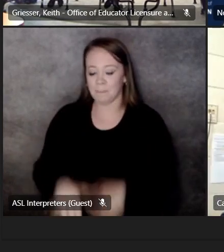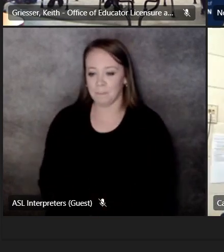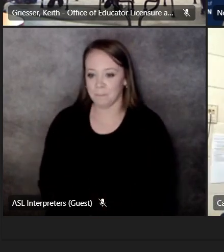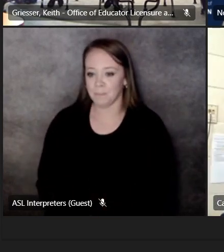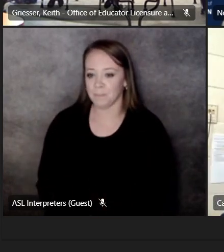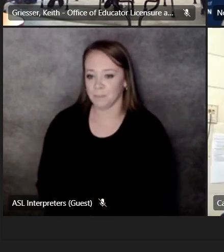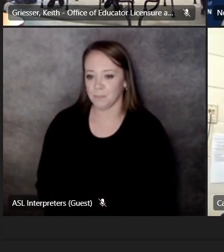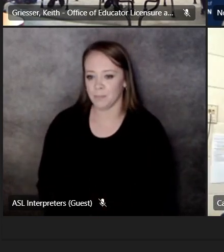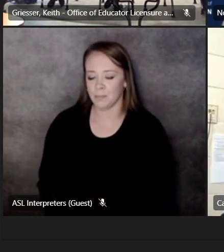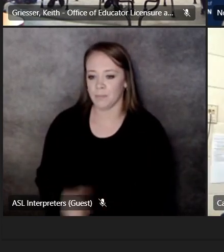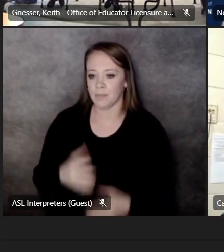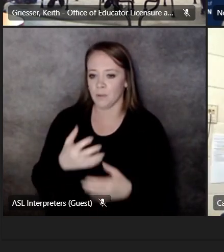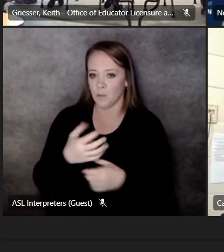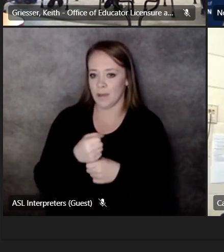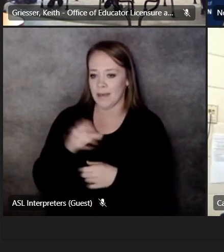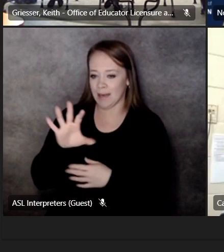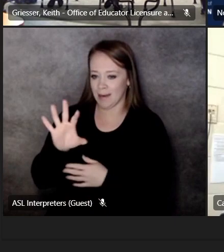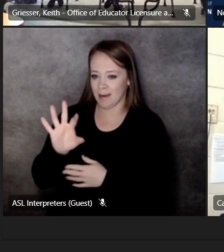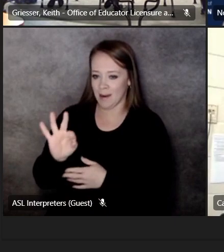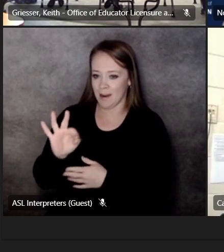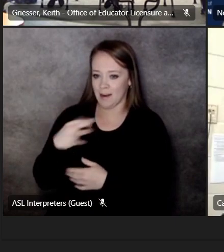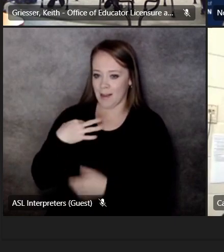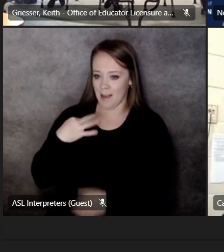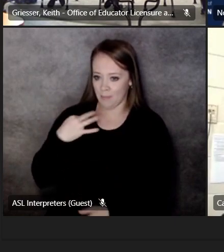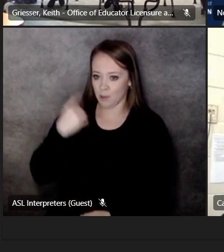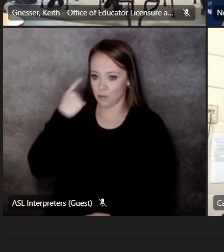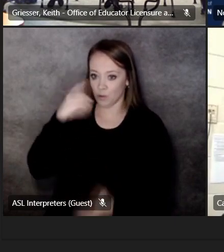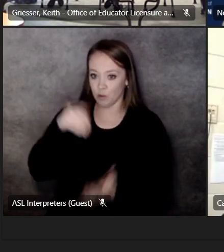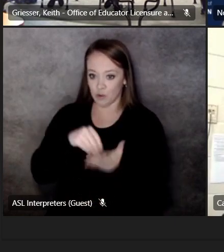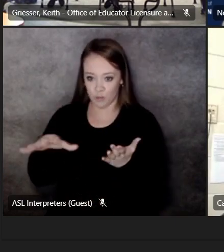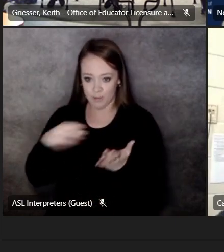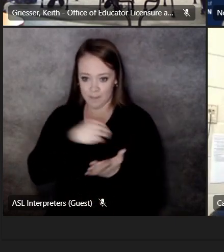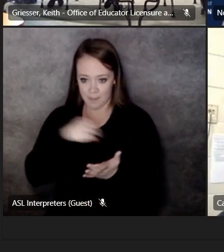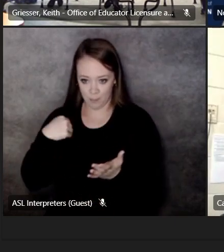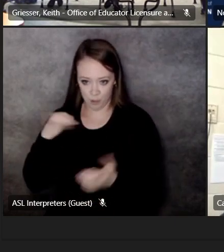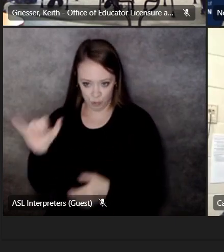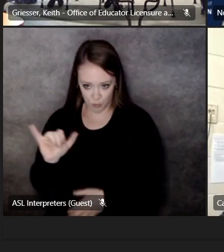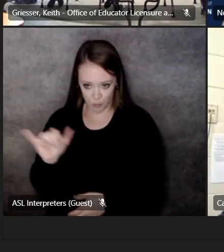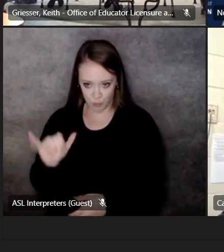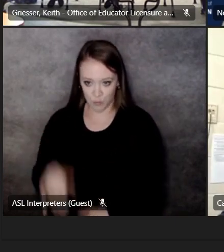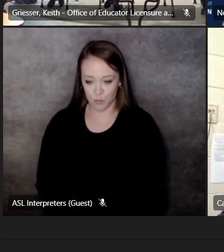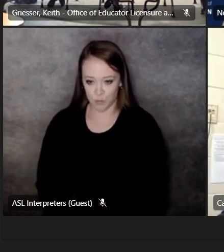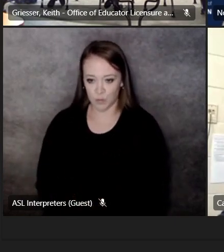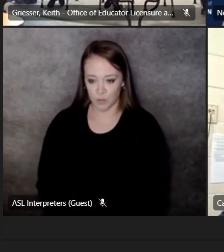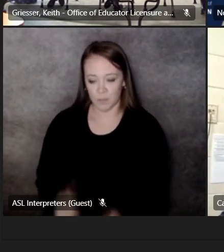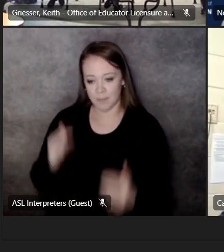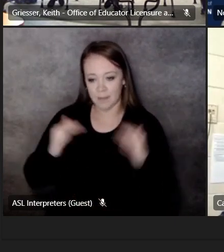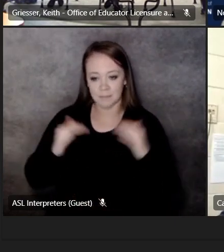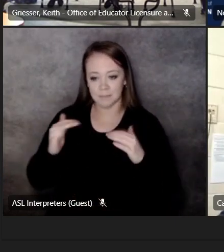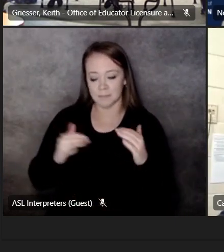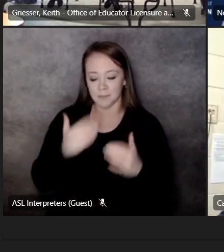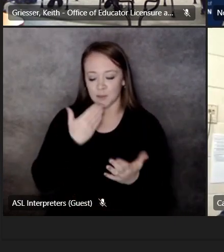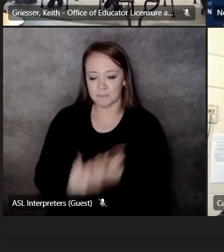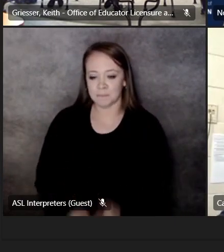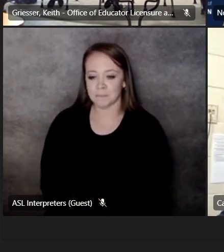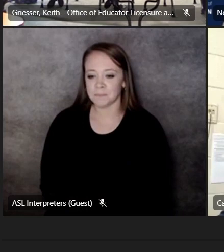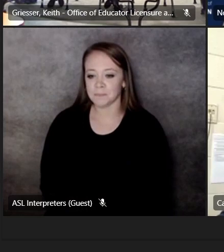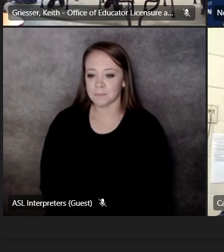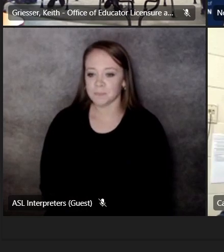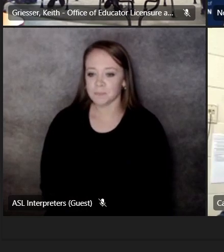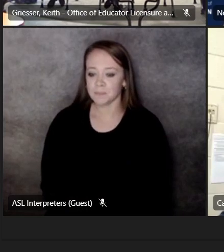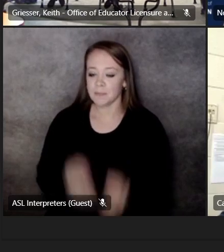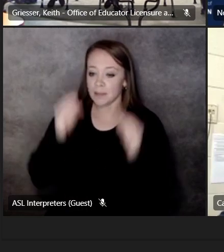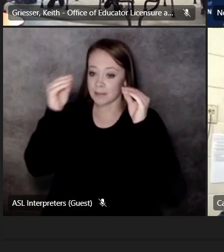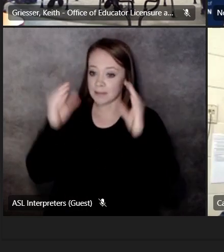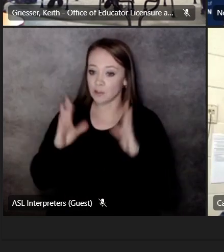9 applications for our student member too. So some nice symmetry there. But the Teacher Advisory Council